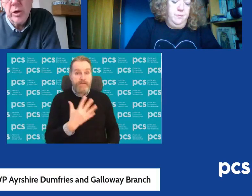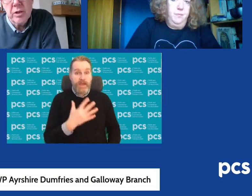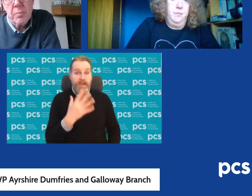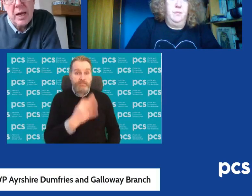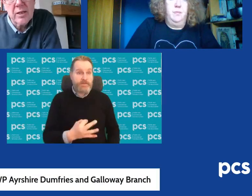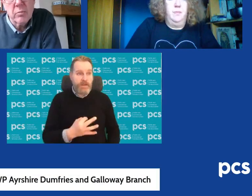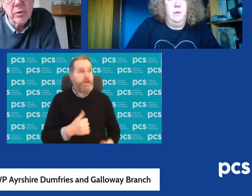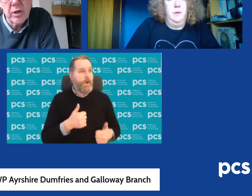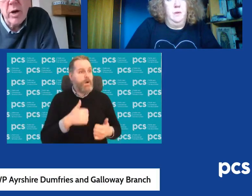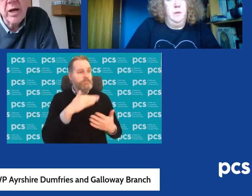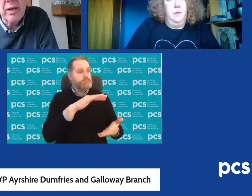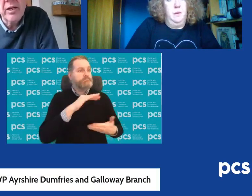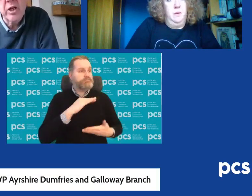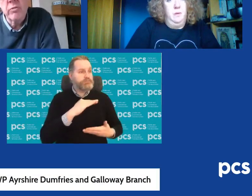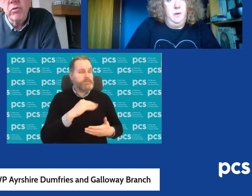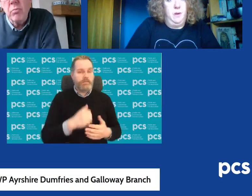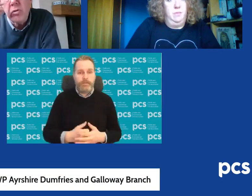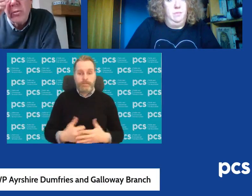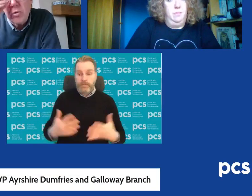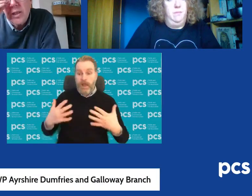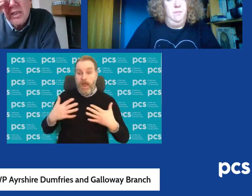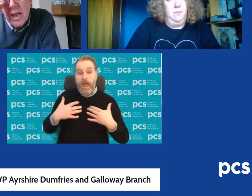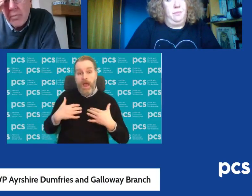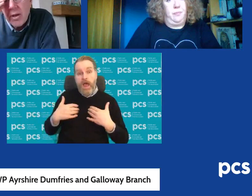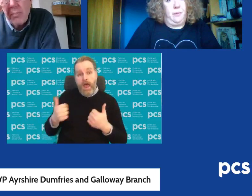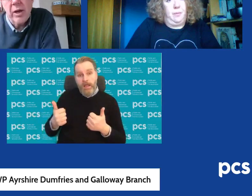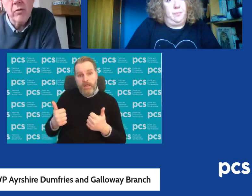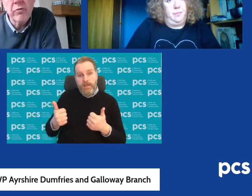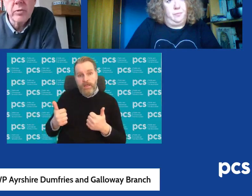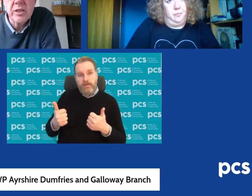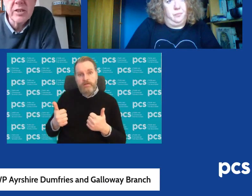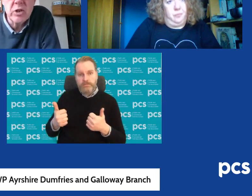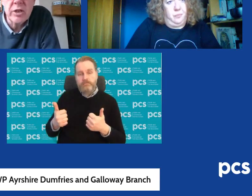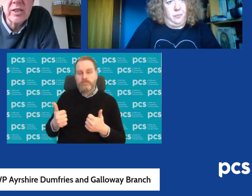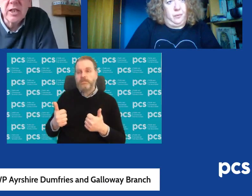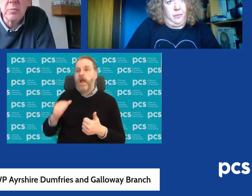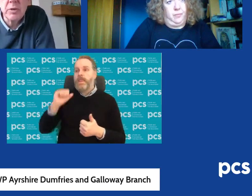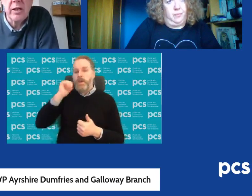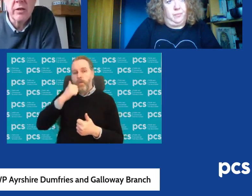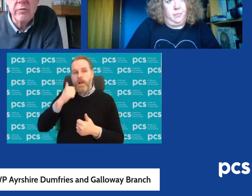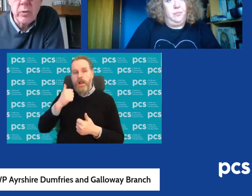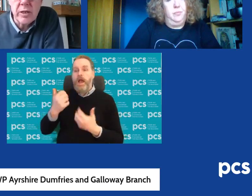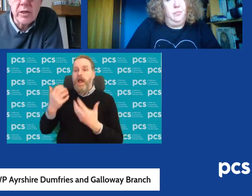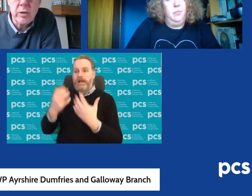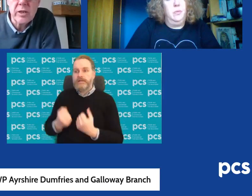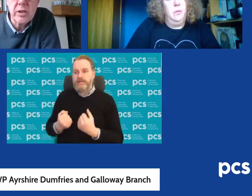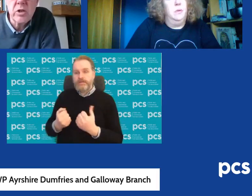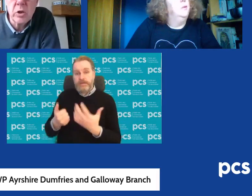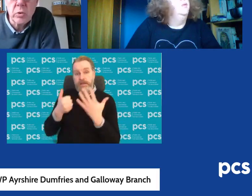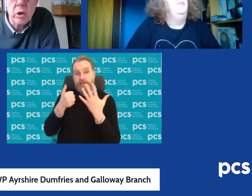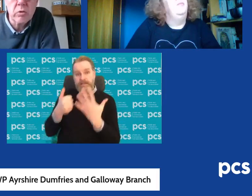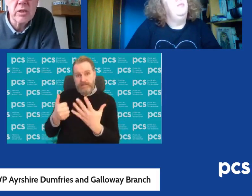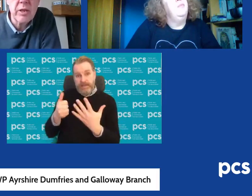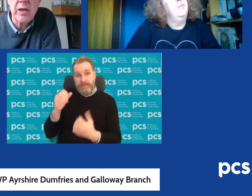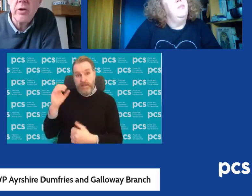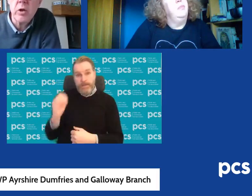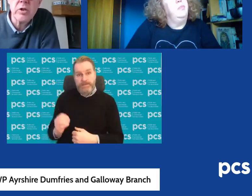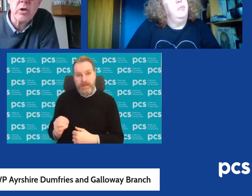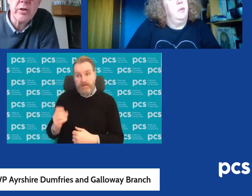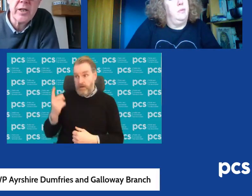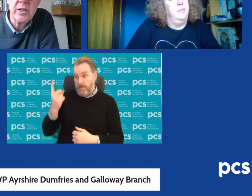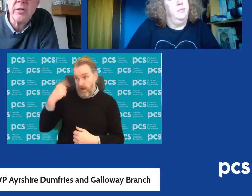Health unions are balloting with a recommendation from most of them to accept a pay offer that was essentially 6% for 2022, although some of